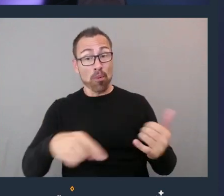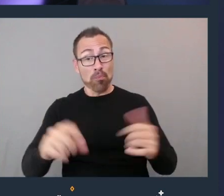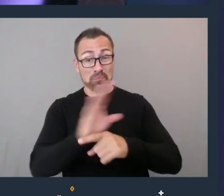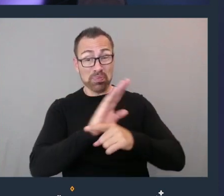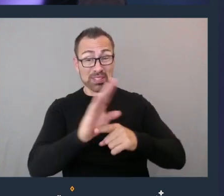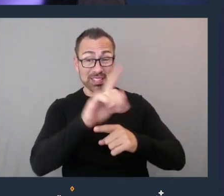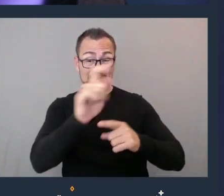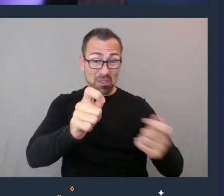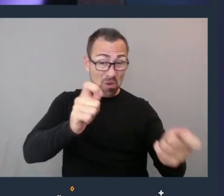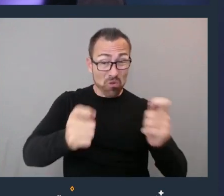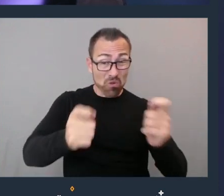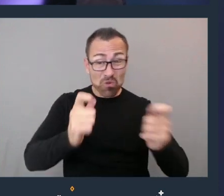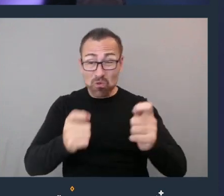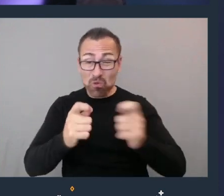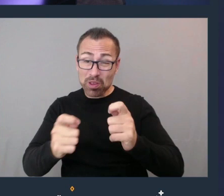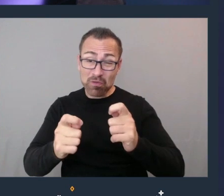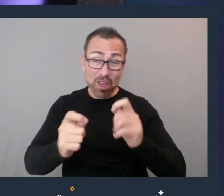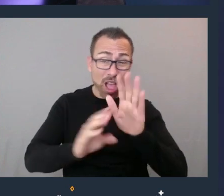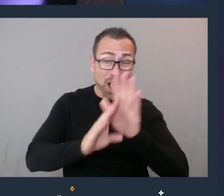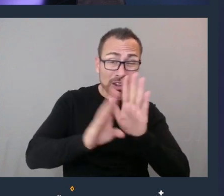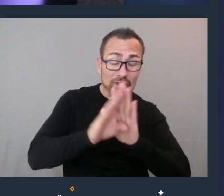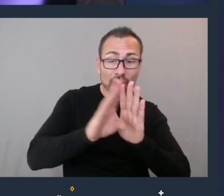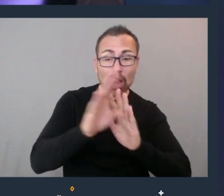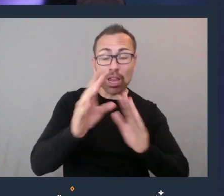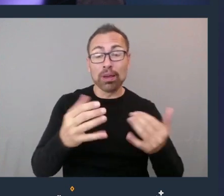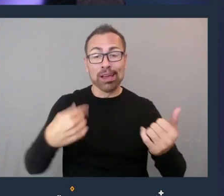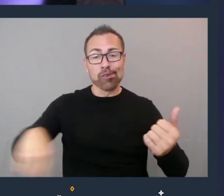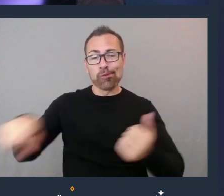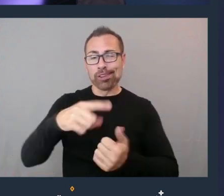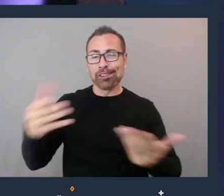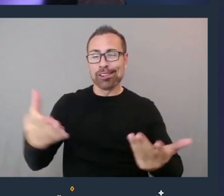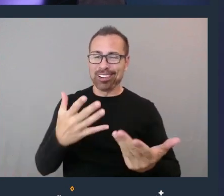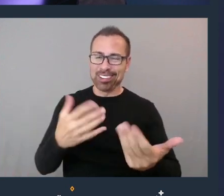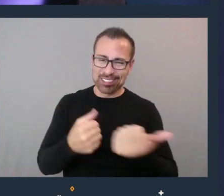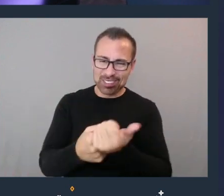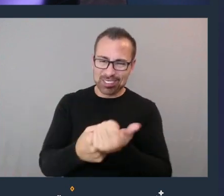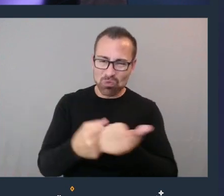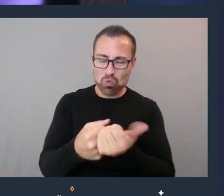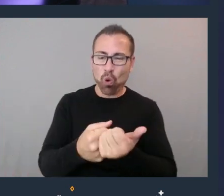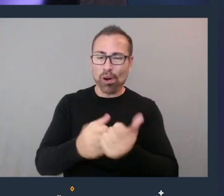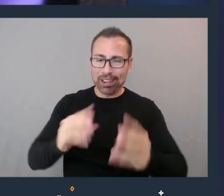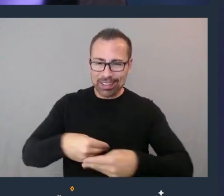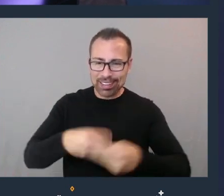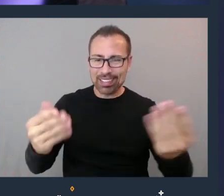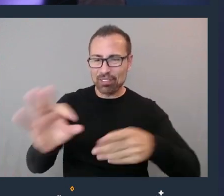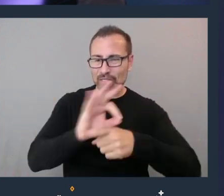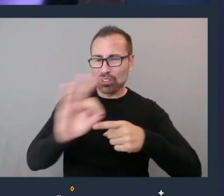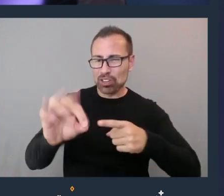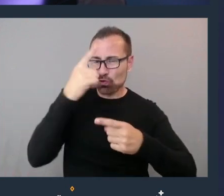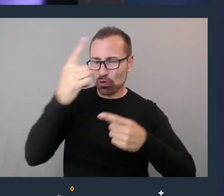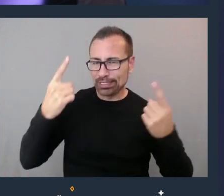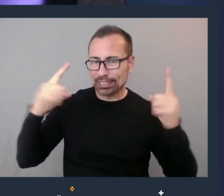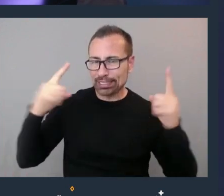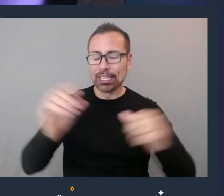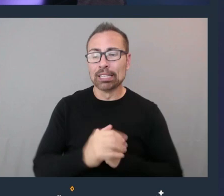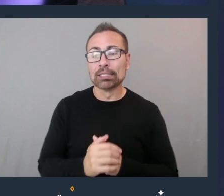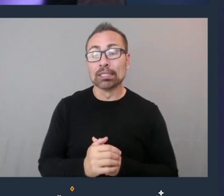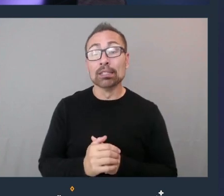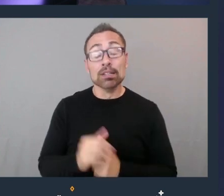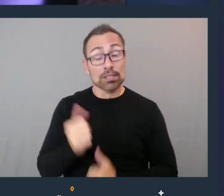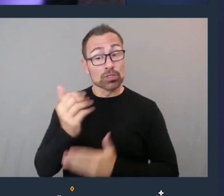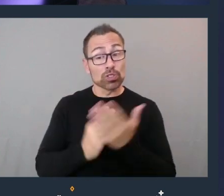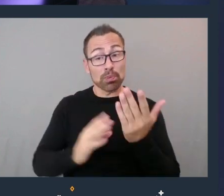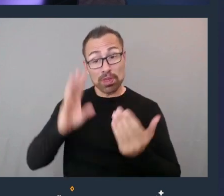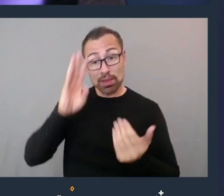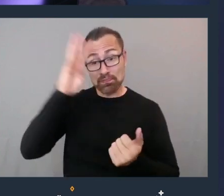here to help and deliver features to make that possible. I'd like to take you through a few new innovations from AWS that you can actually take advantage